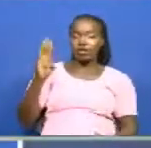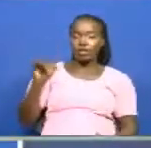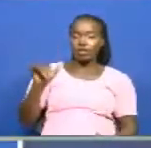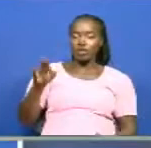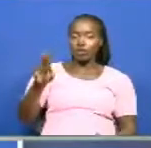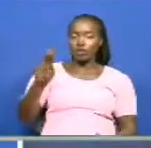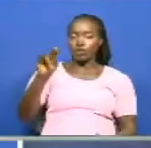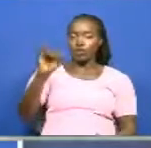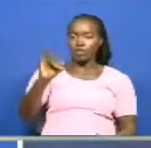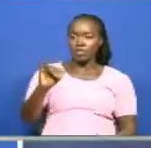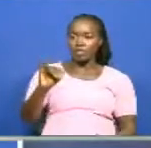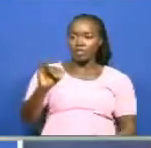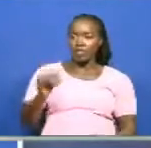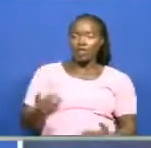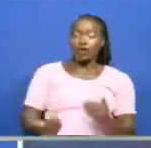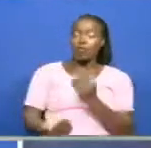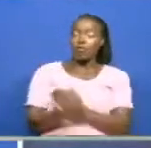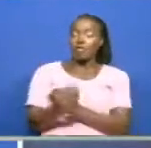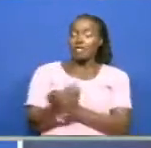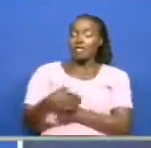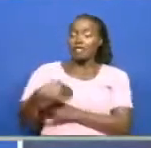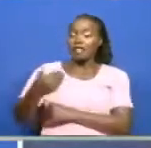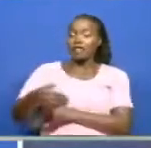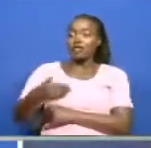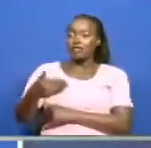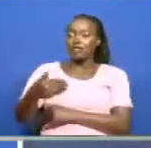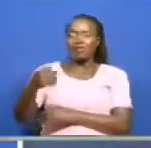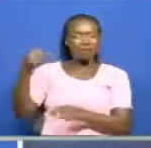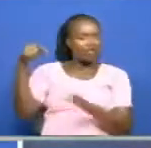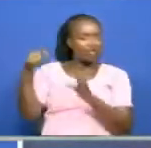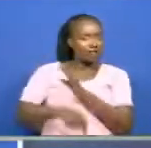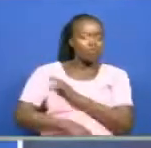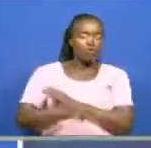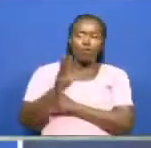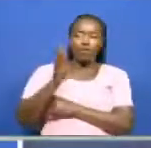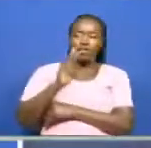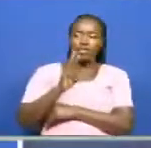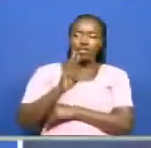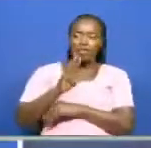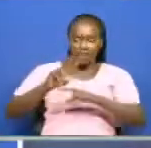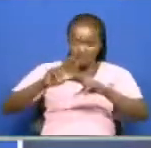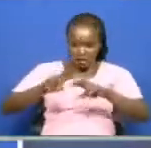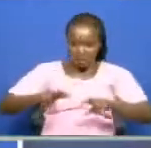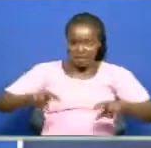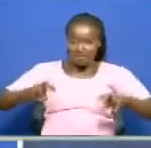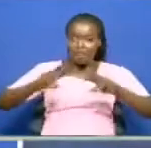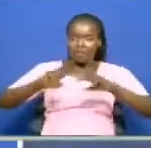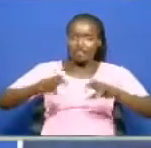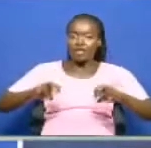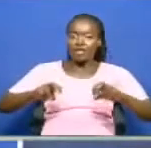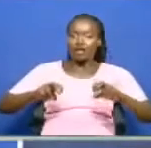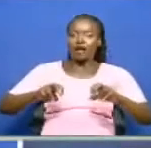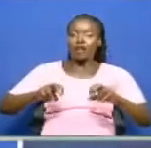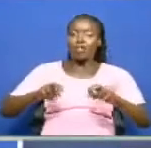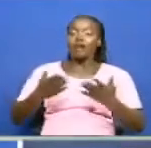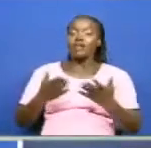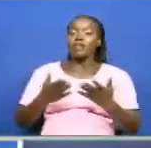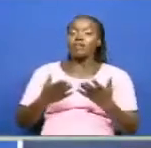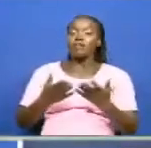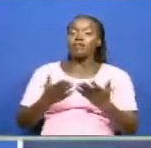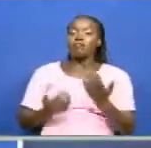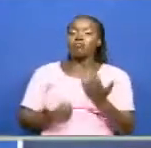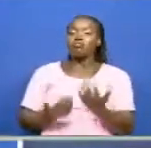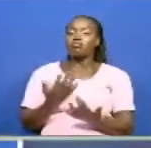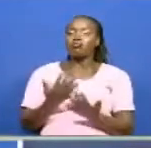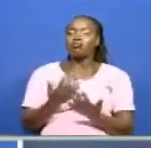County. Every morning, they have to venture deep into the waters to check their cash crop. And this is not